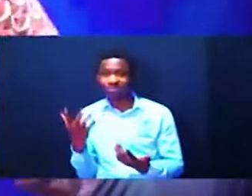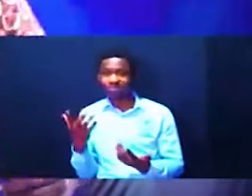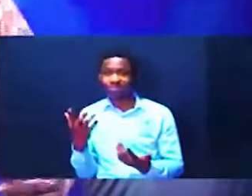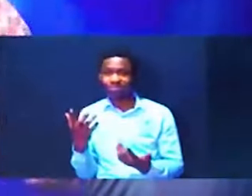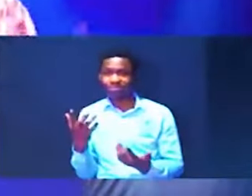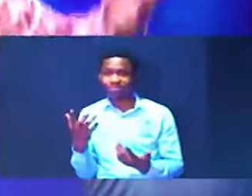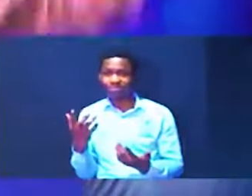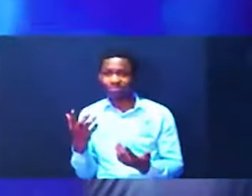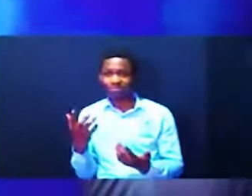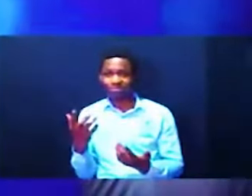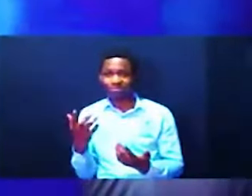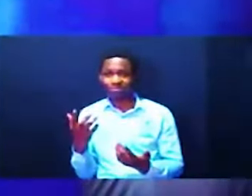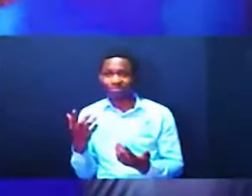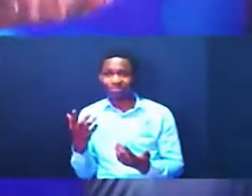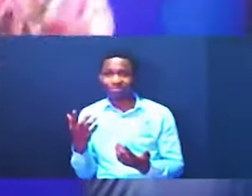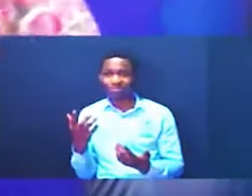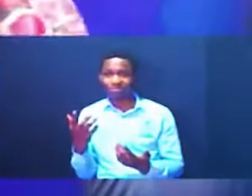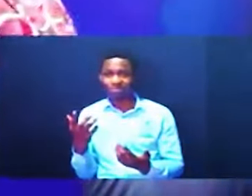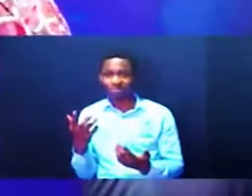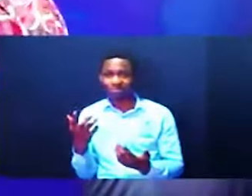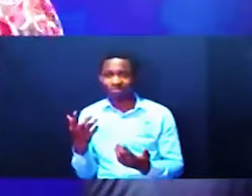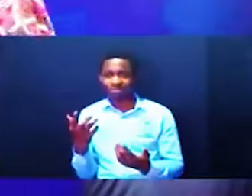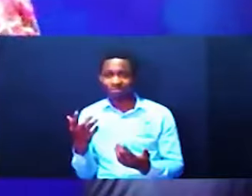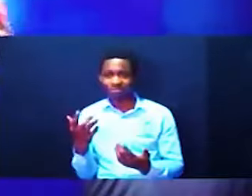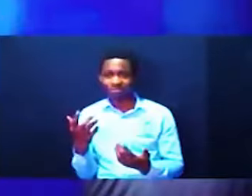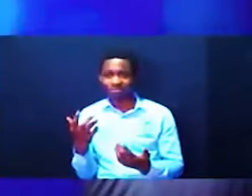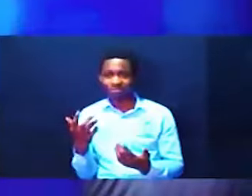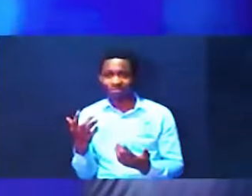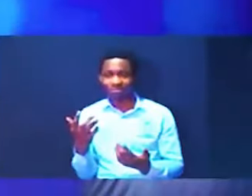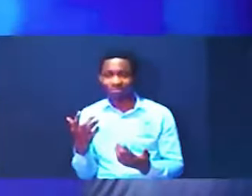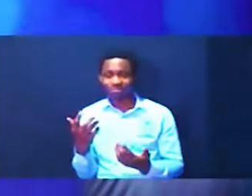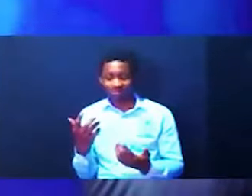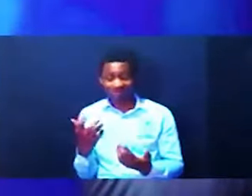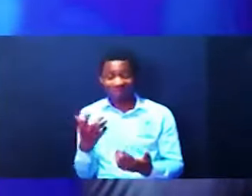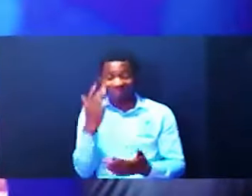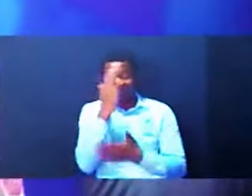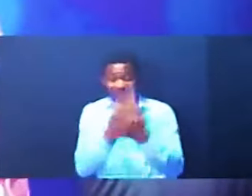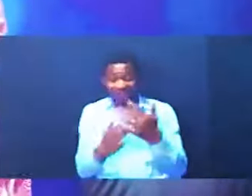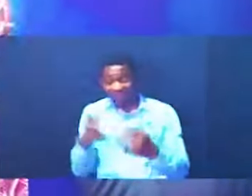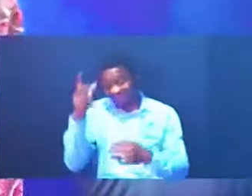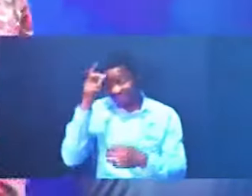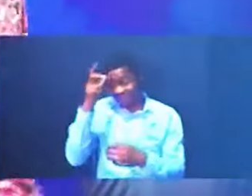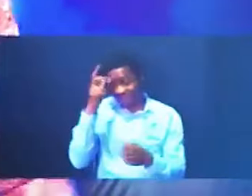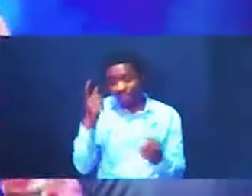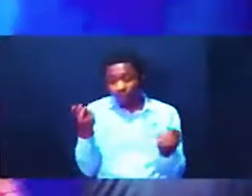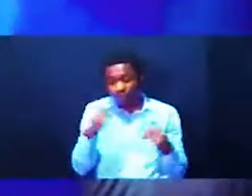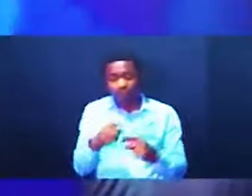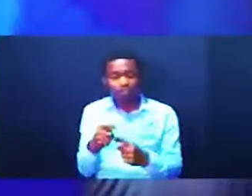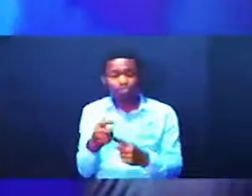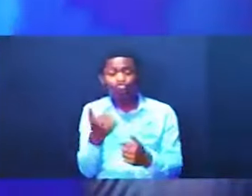Even in prayer, when you lift your hands, then you give you some nice pictures.